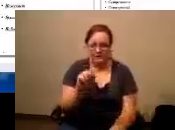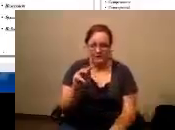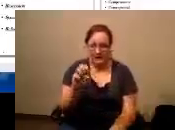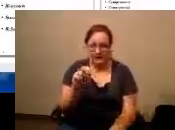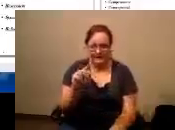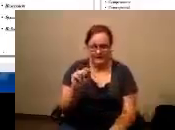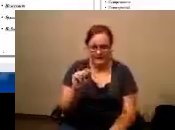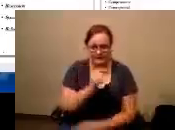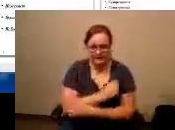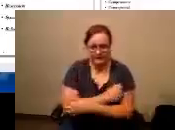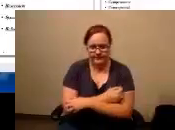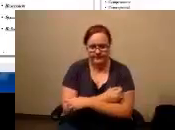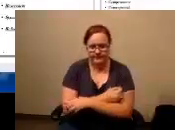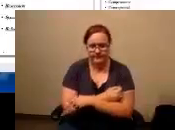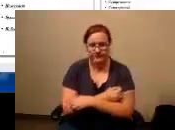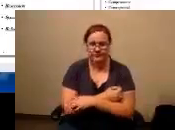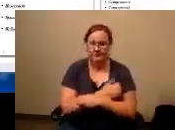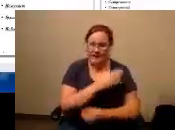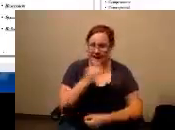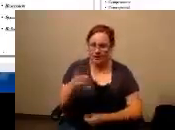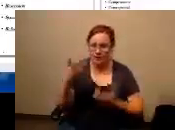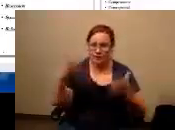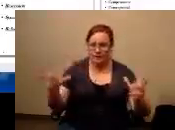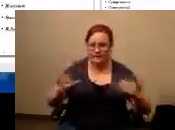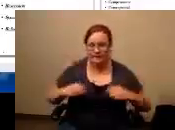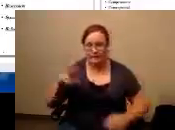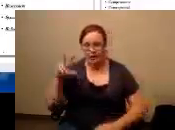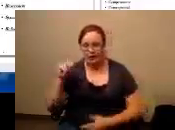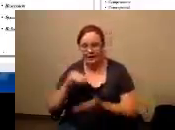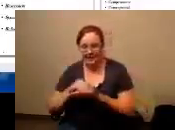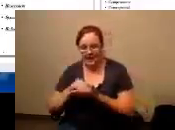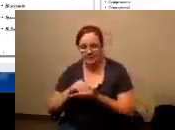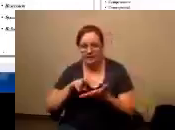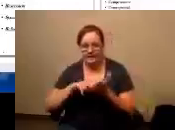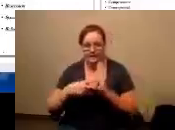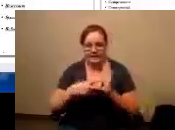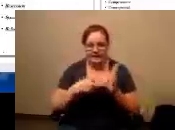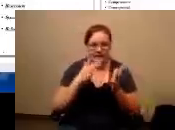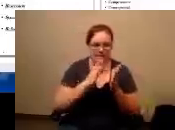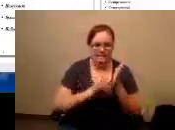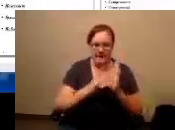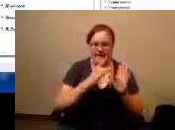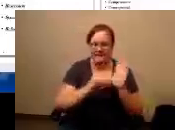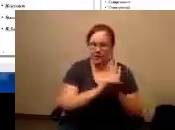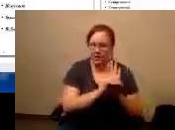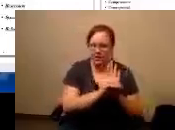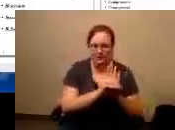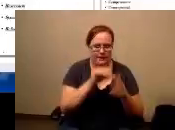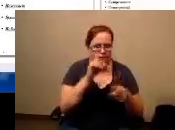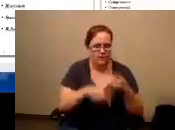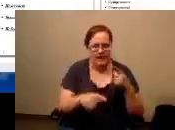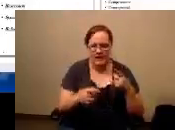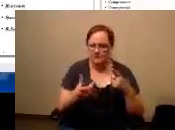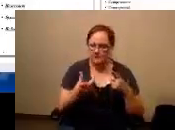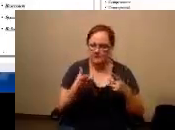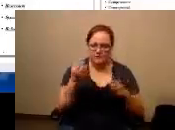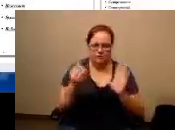And you have accepted $30,000 as payment in full, and you cannot go after him for the other 20. You write it